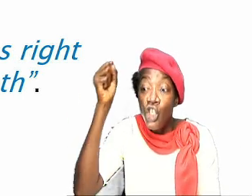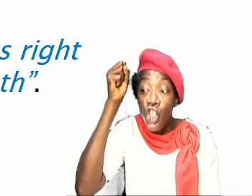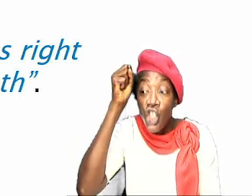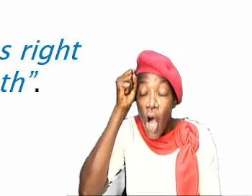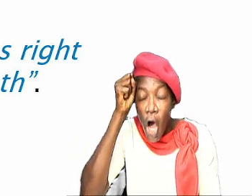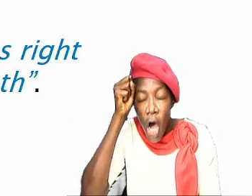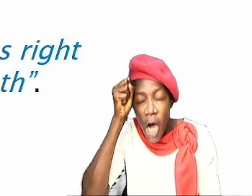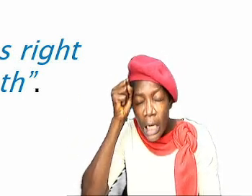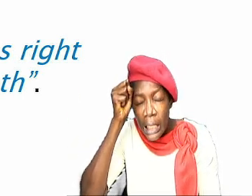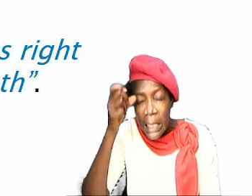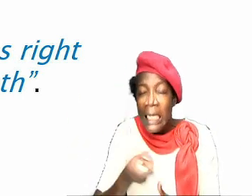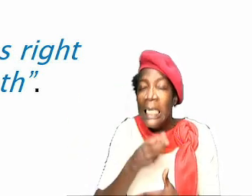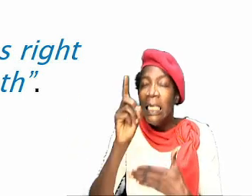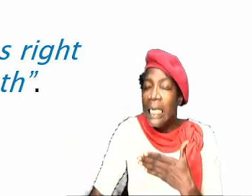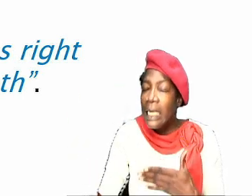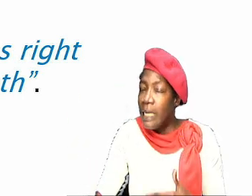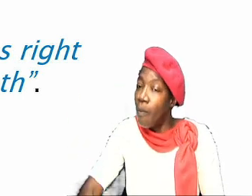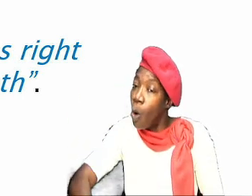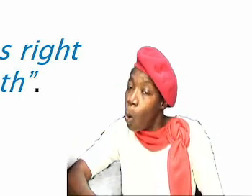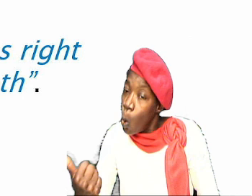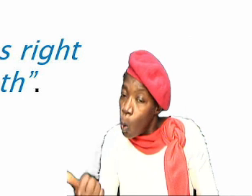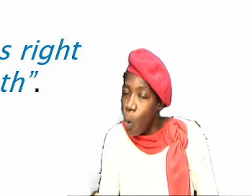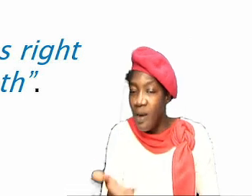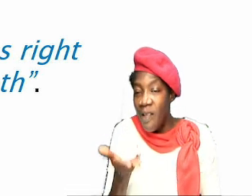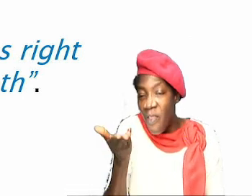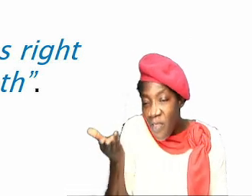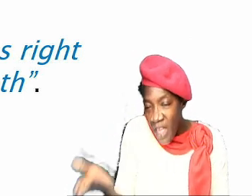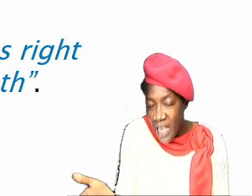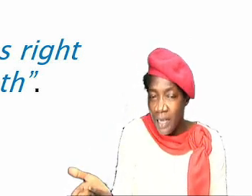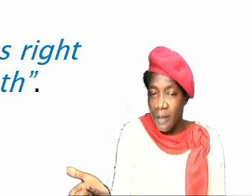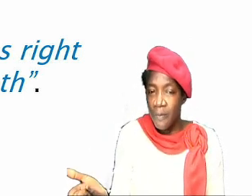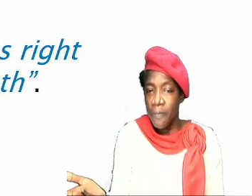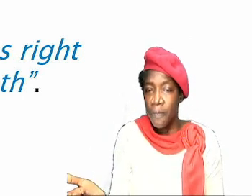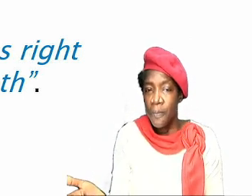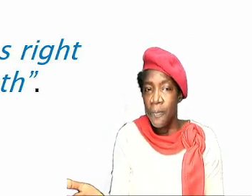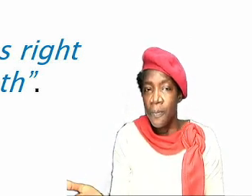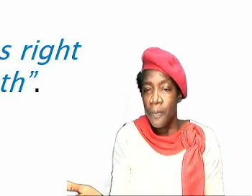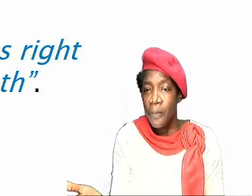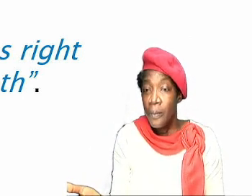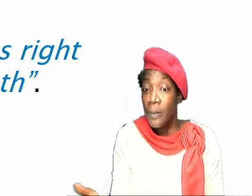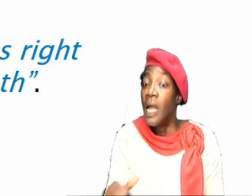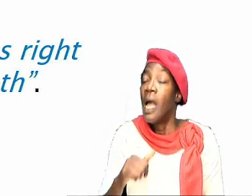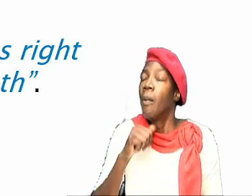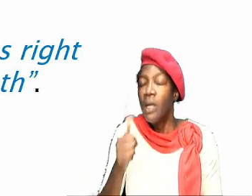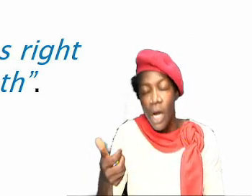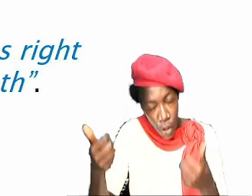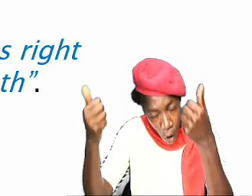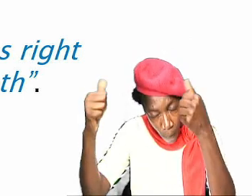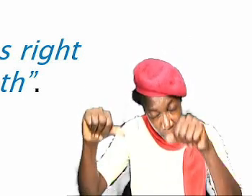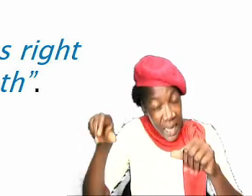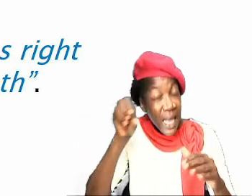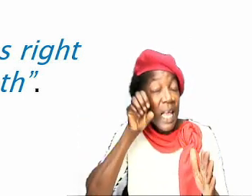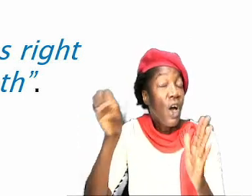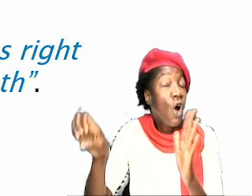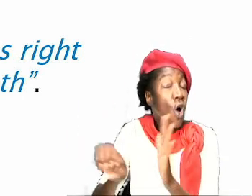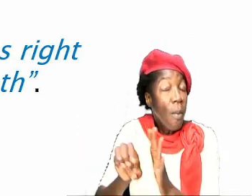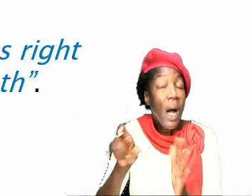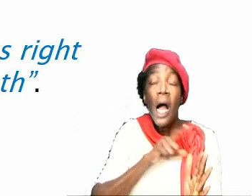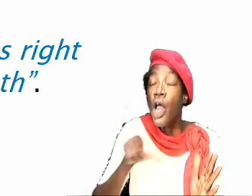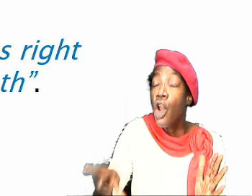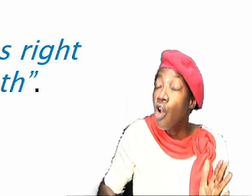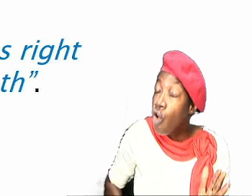wanted to do his own thing, right? And instead of obeying the commandment of the Lord,